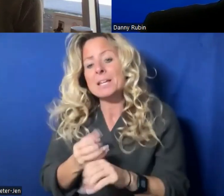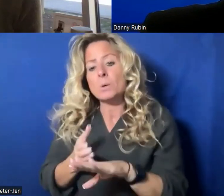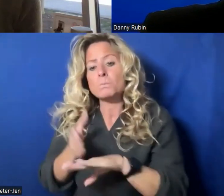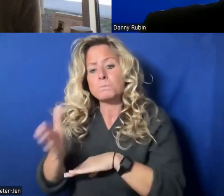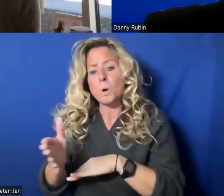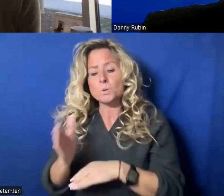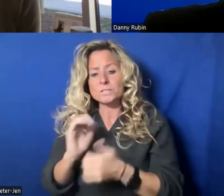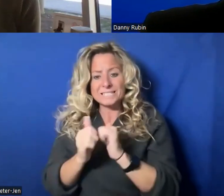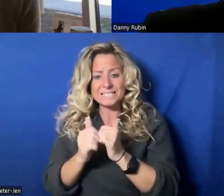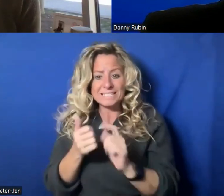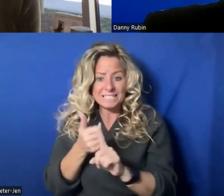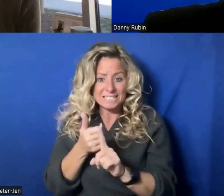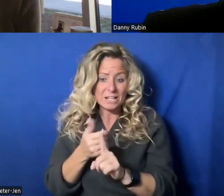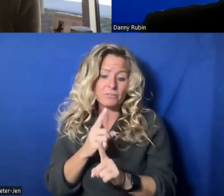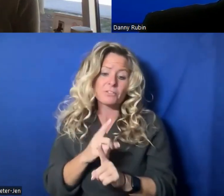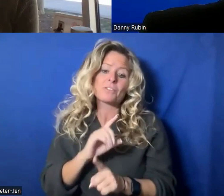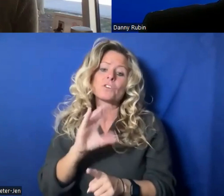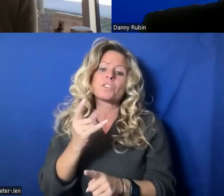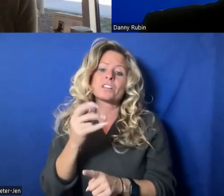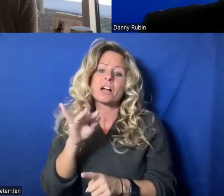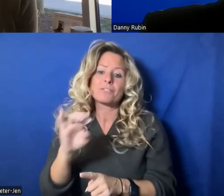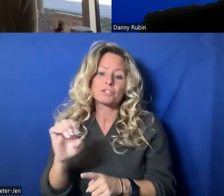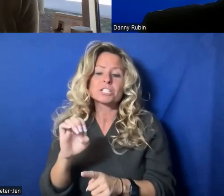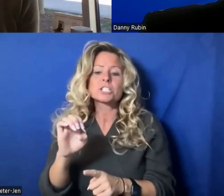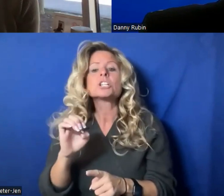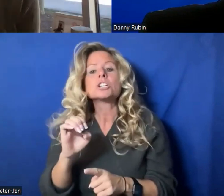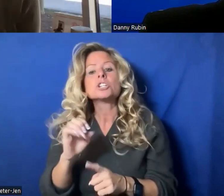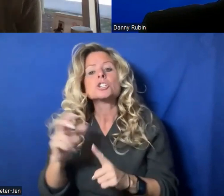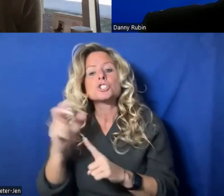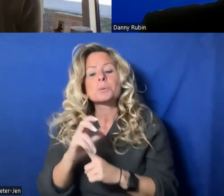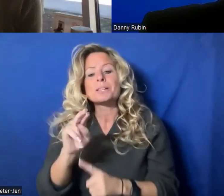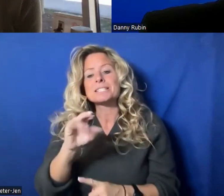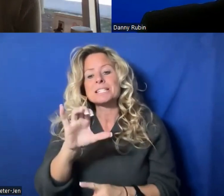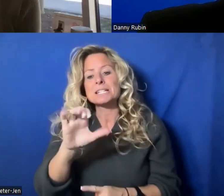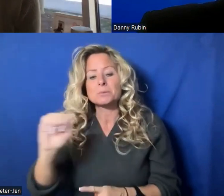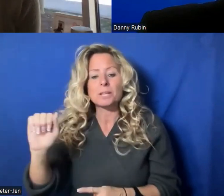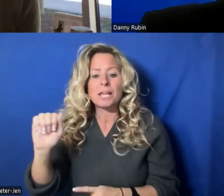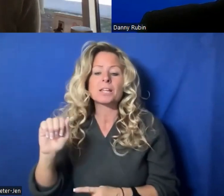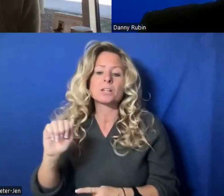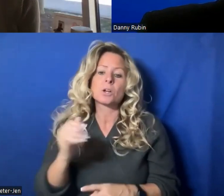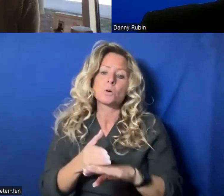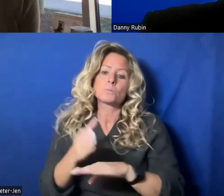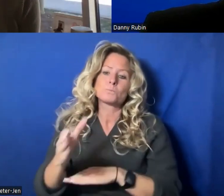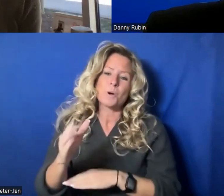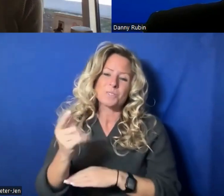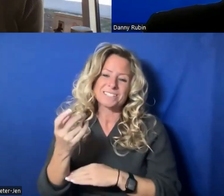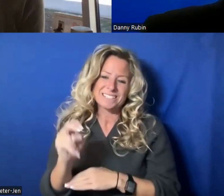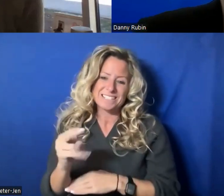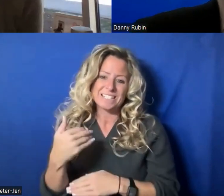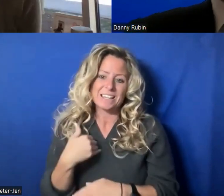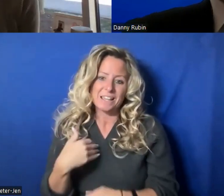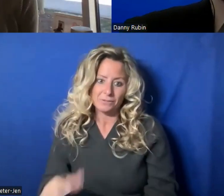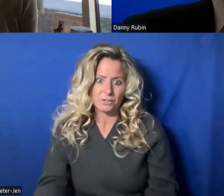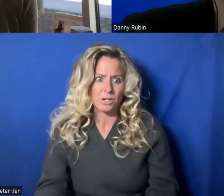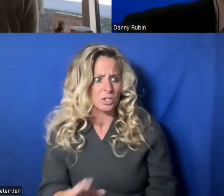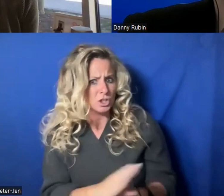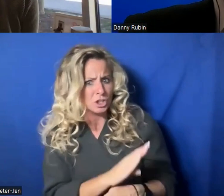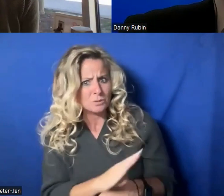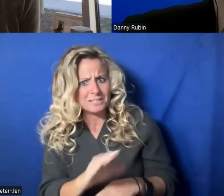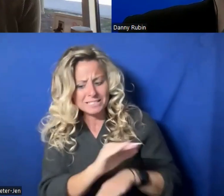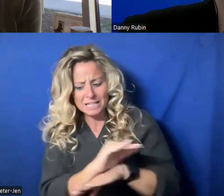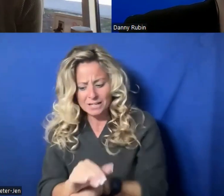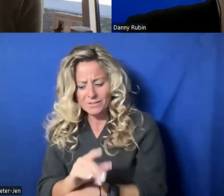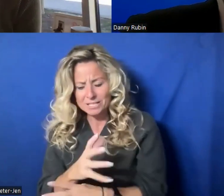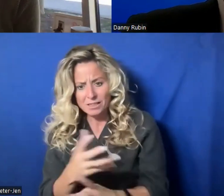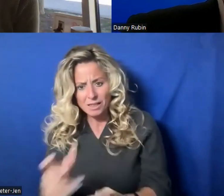them to the postseason conference championship and then any NCAA national postseason events that they have. So you're busy in the evenings